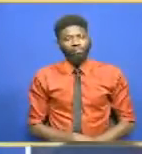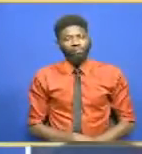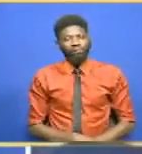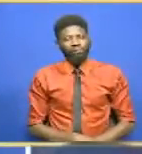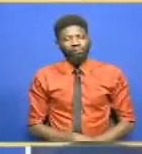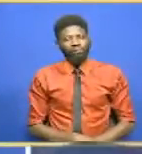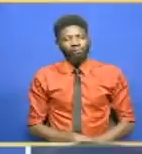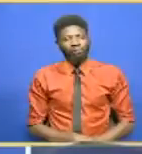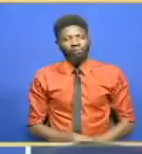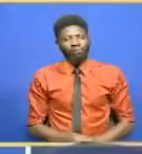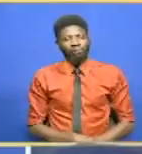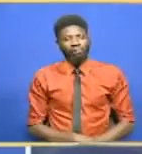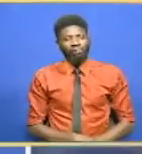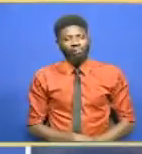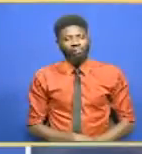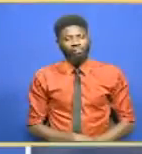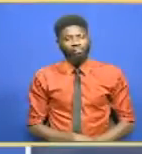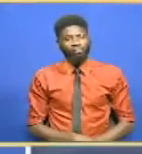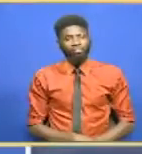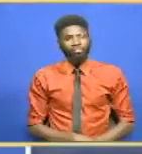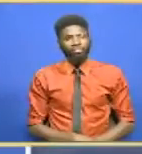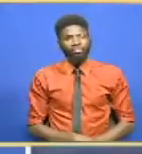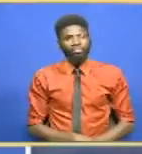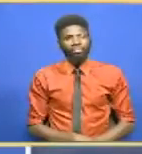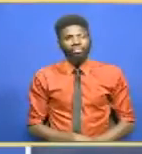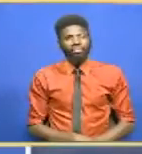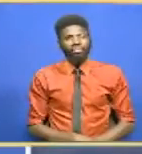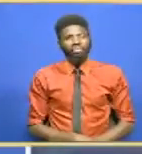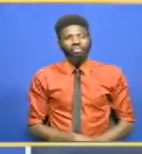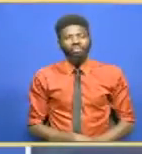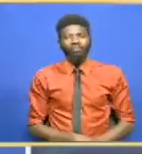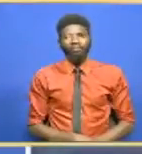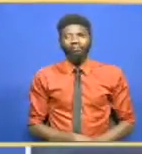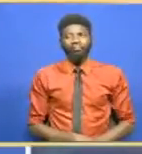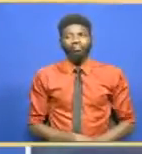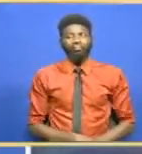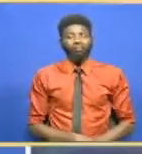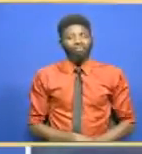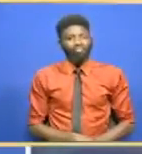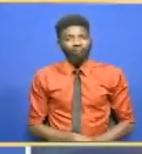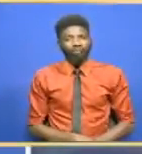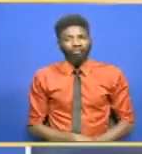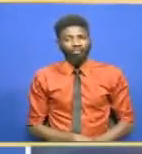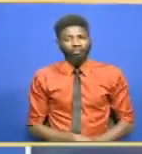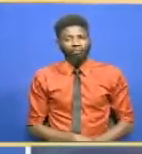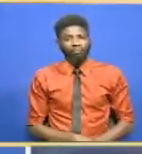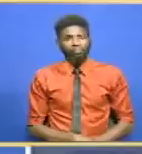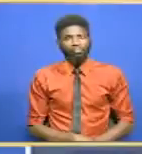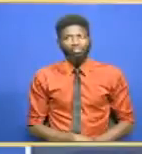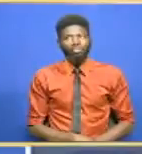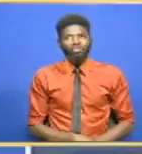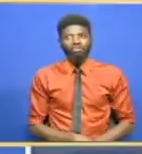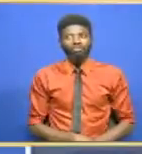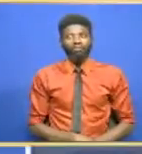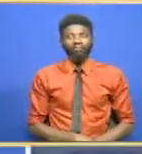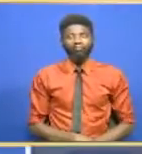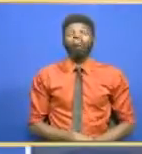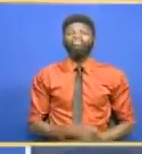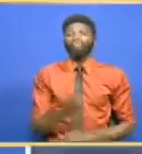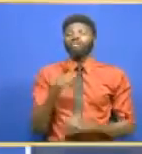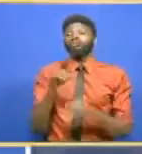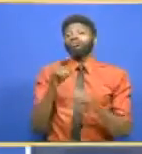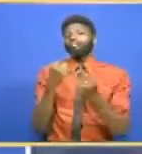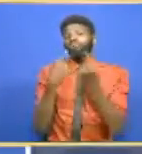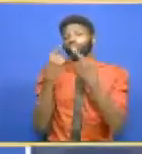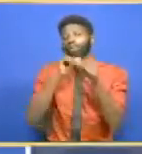introduced or proposed in the report, your comments on it. Sorry? The health issue. Help. Yes, increase